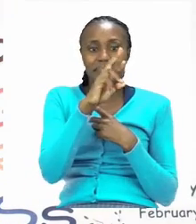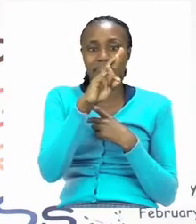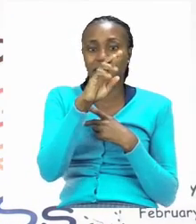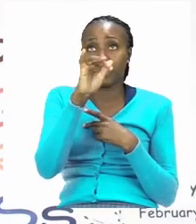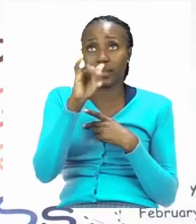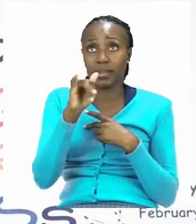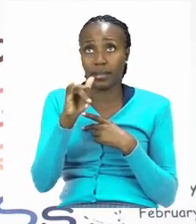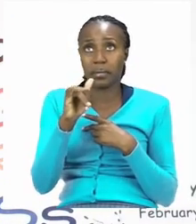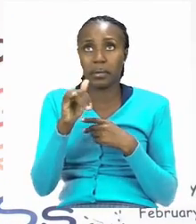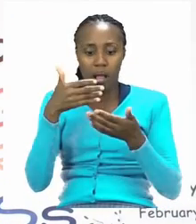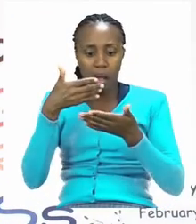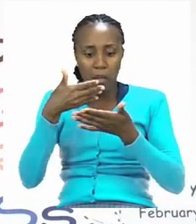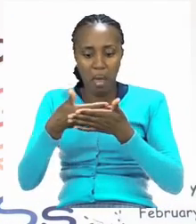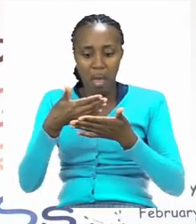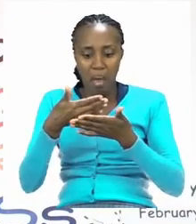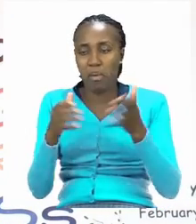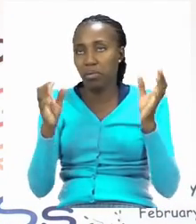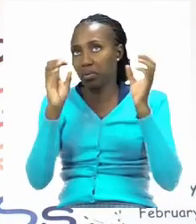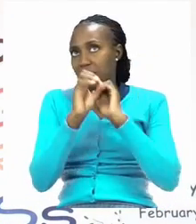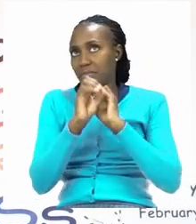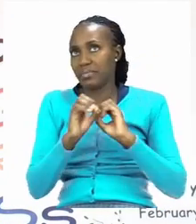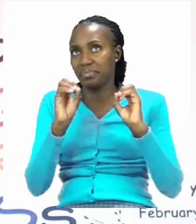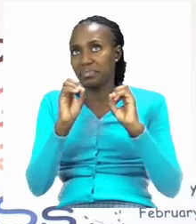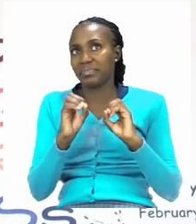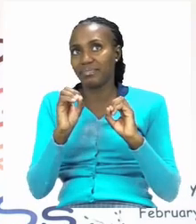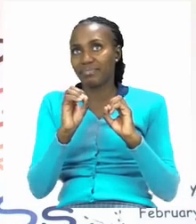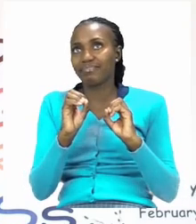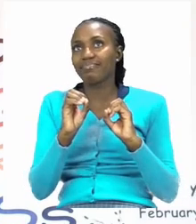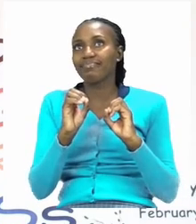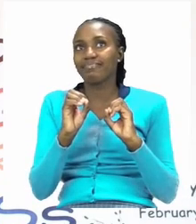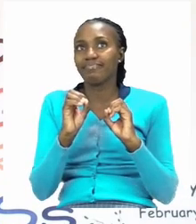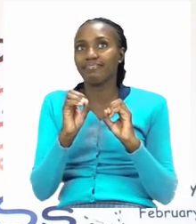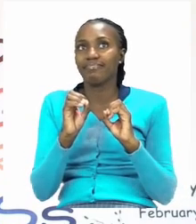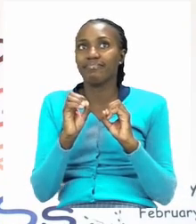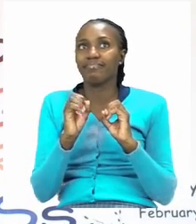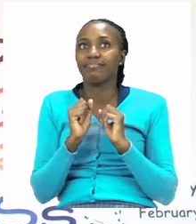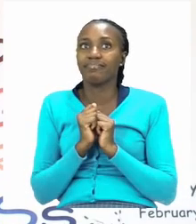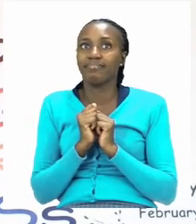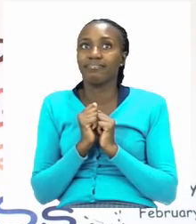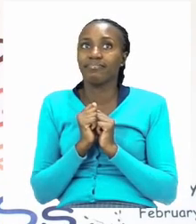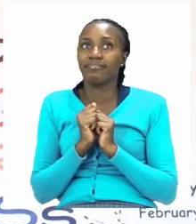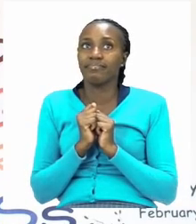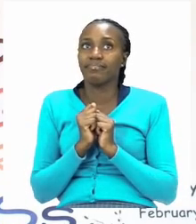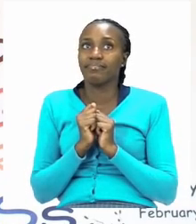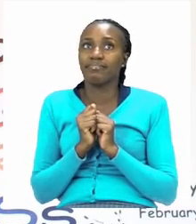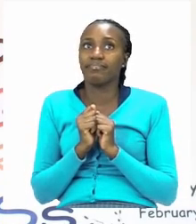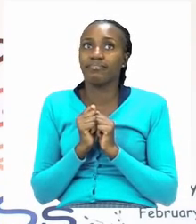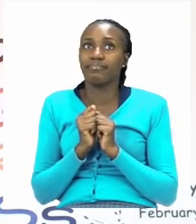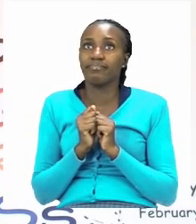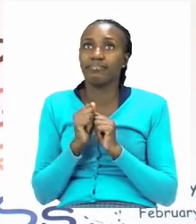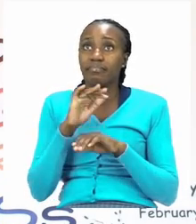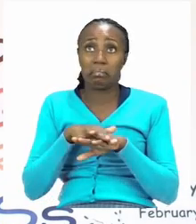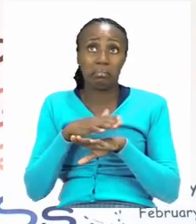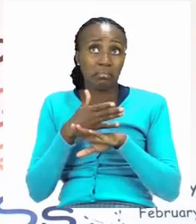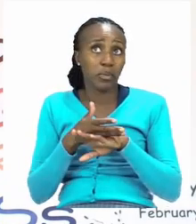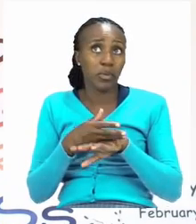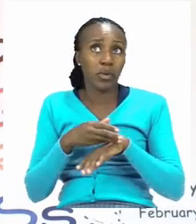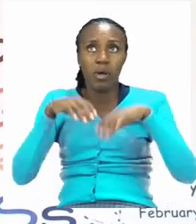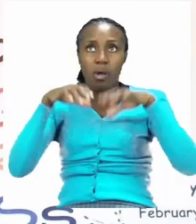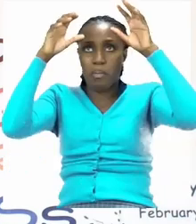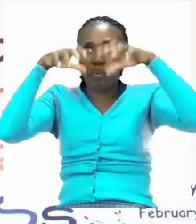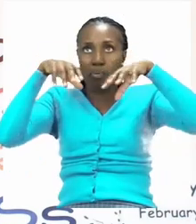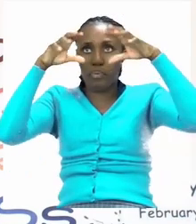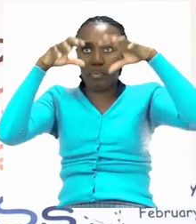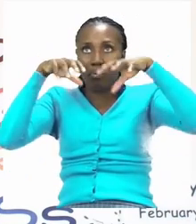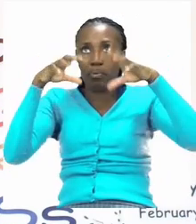is dry. Dry. This is when there is no rain, no